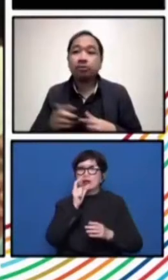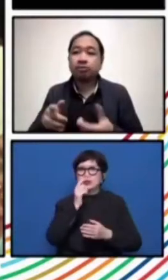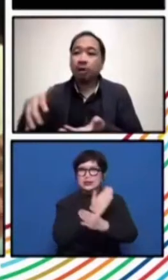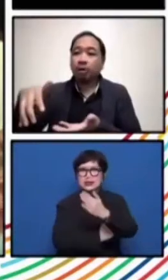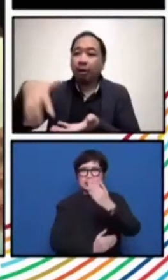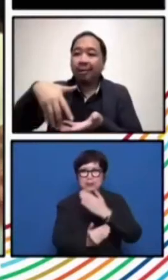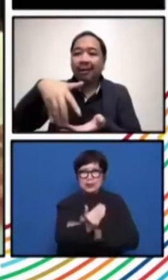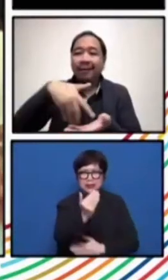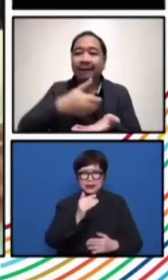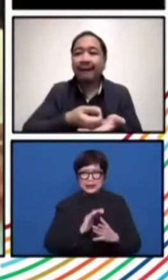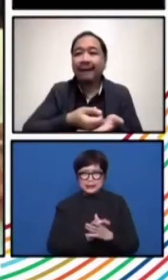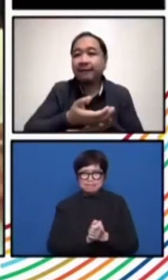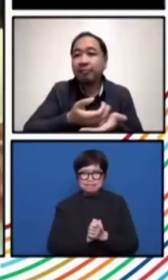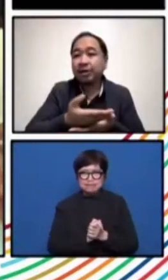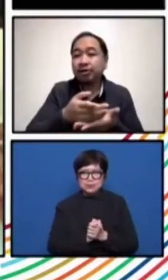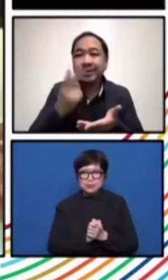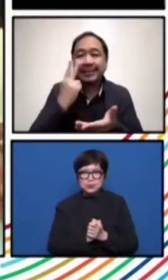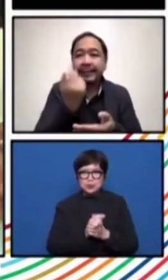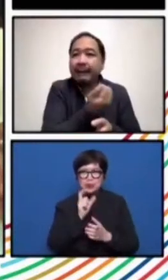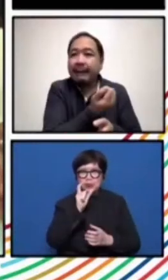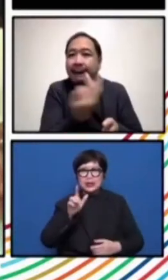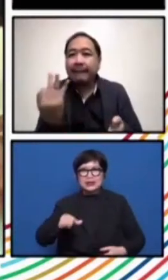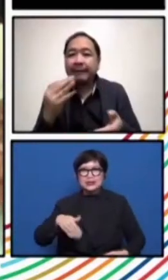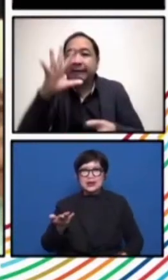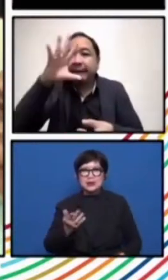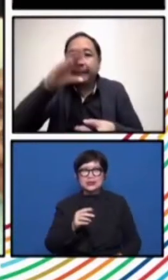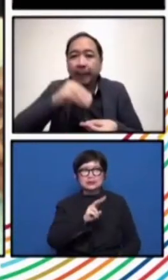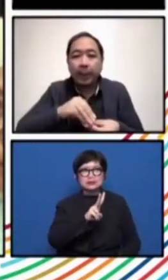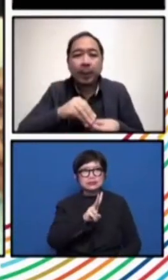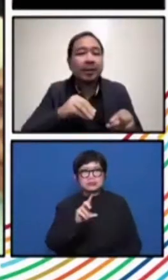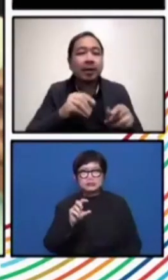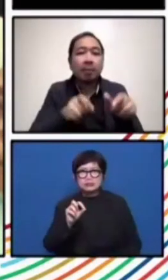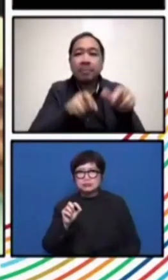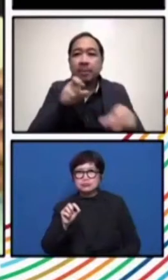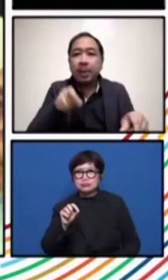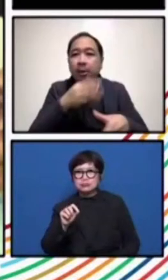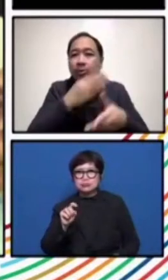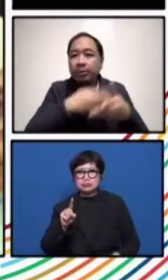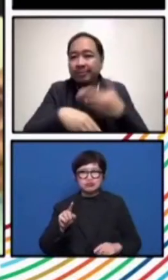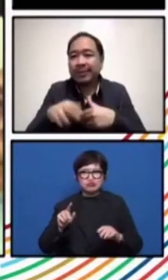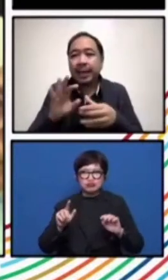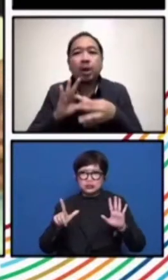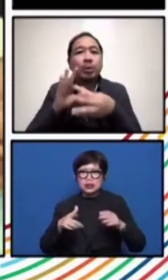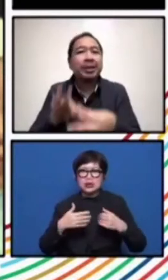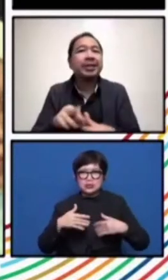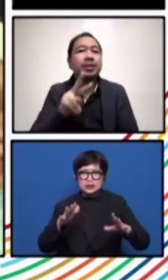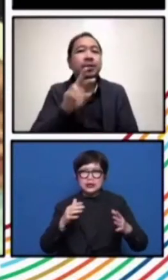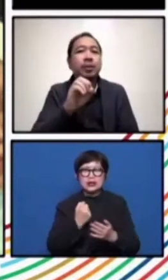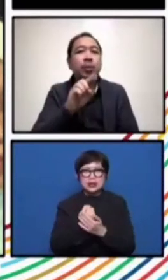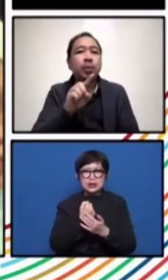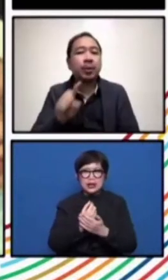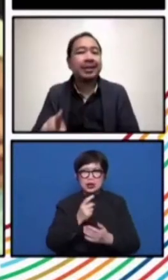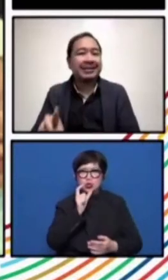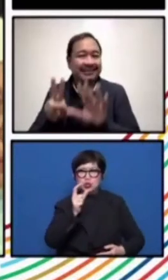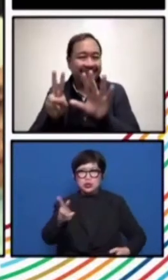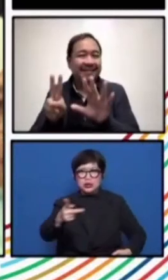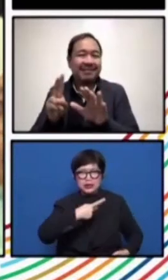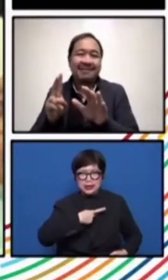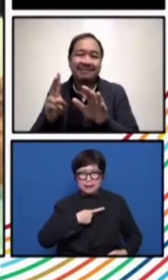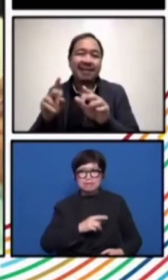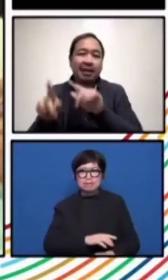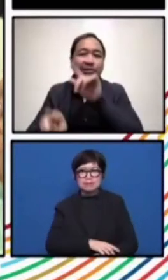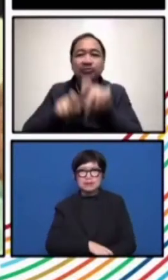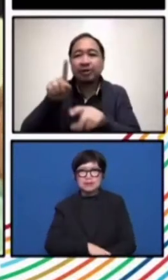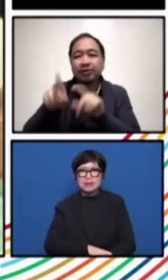housing census 2017 but it will remain a challenge due to direct questions due to Social and cultural